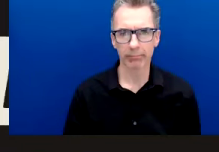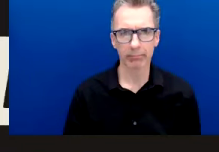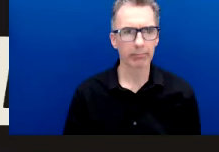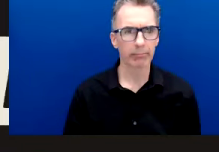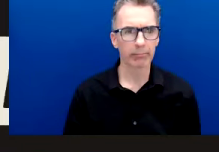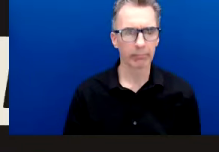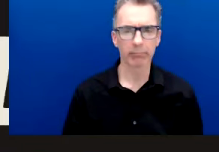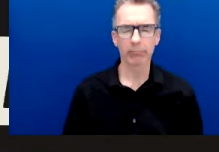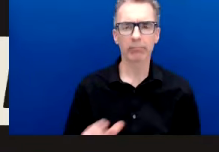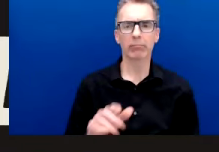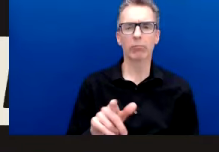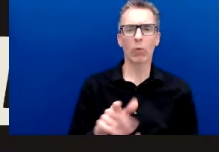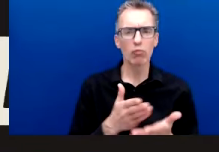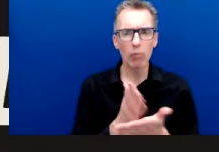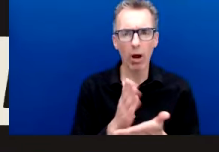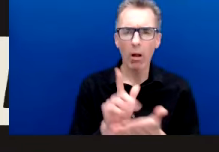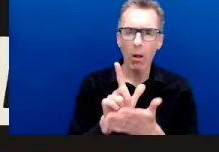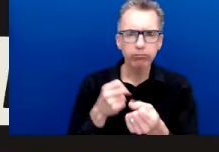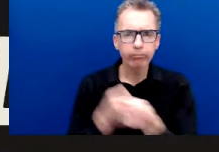summarize, we have,